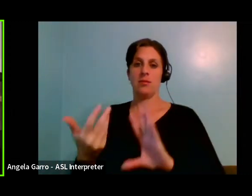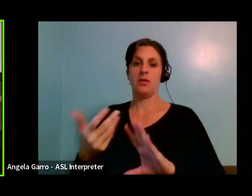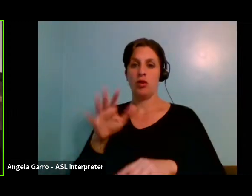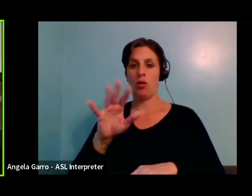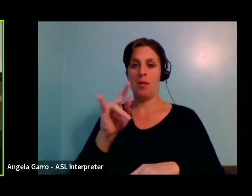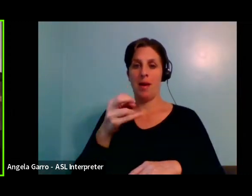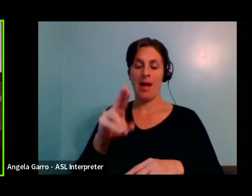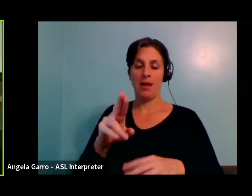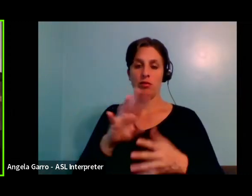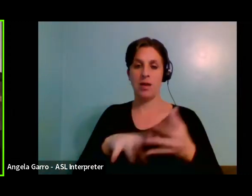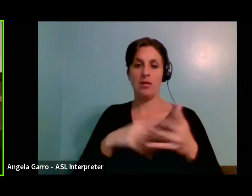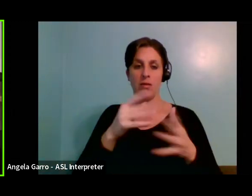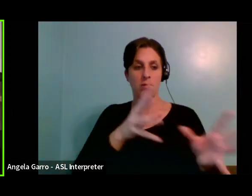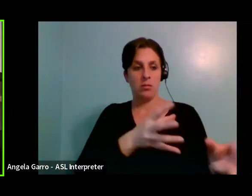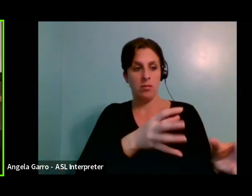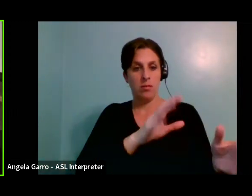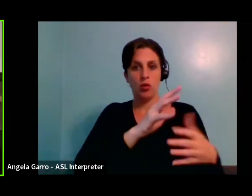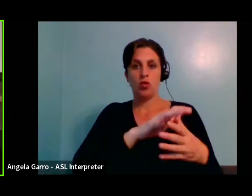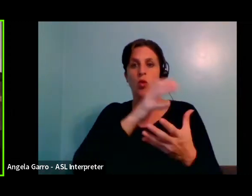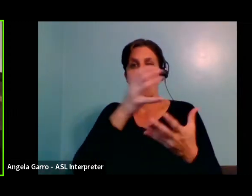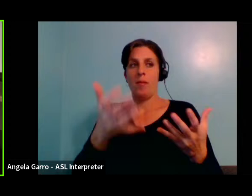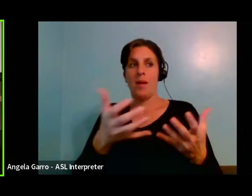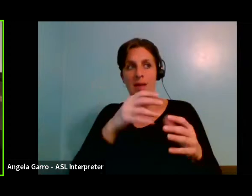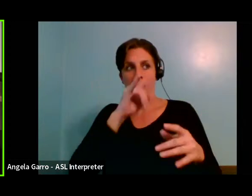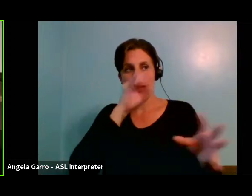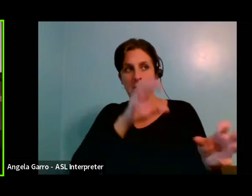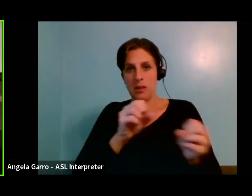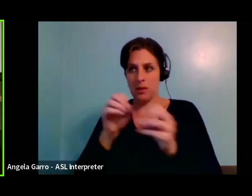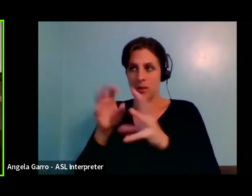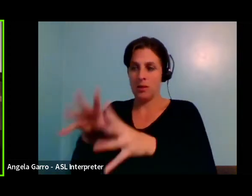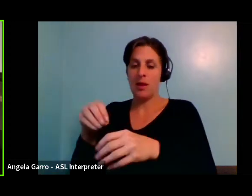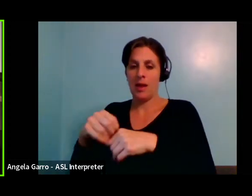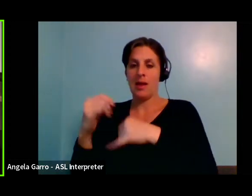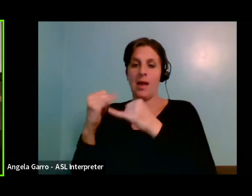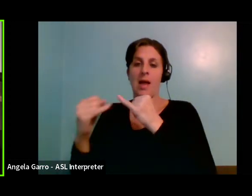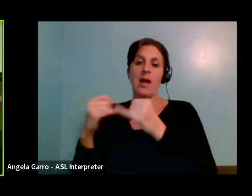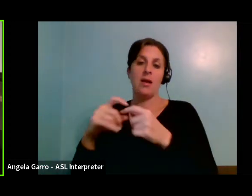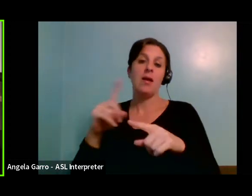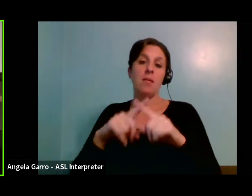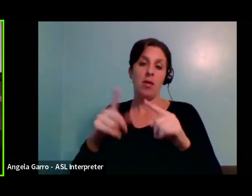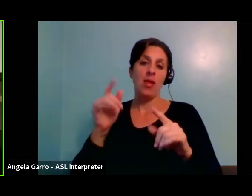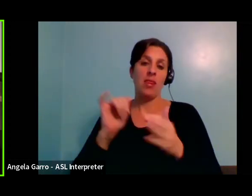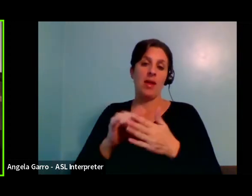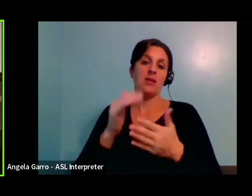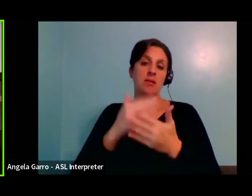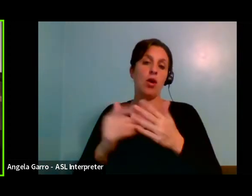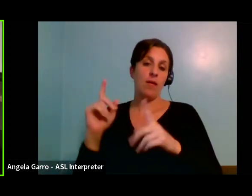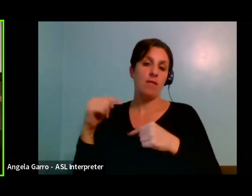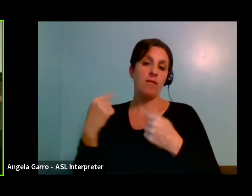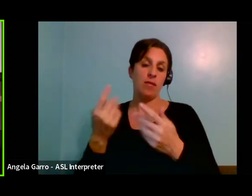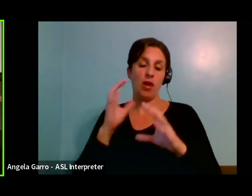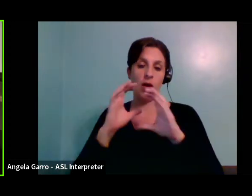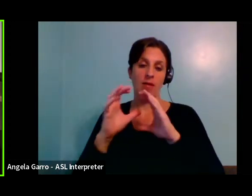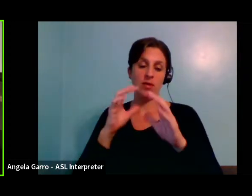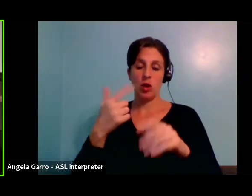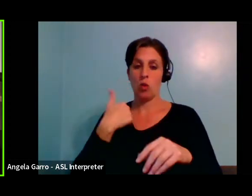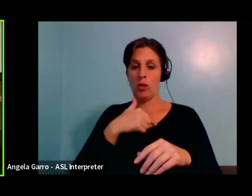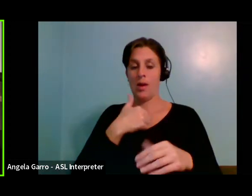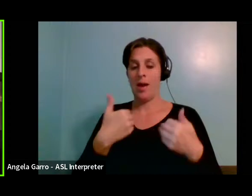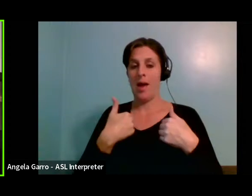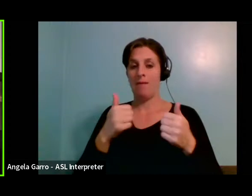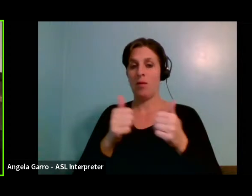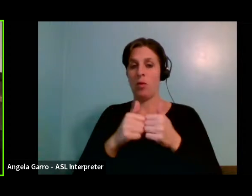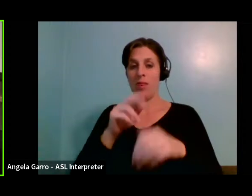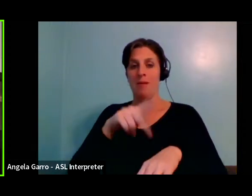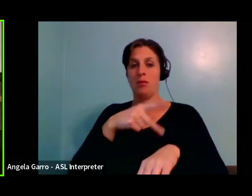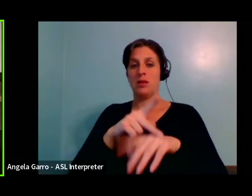so many kids into those end Yeah, periods. yeah. But I know that that's been part of the conversation we've been having with our principal team